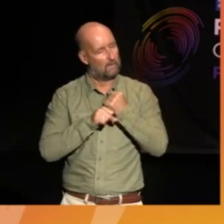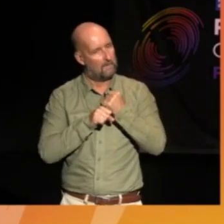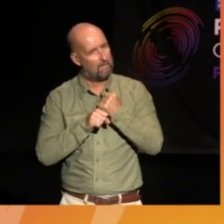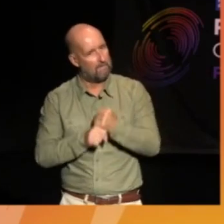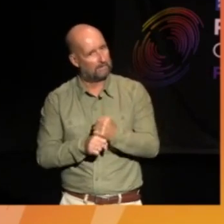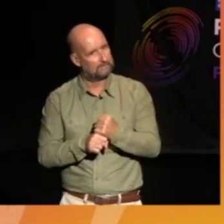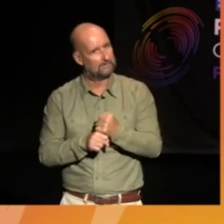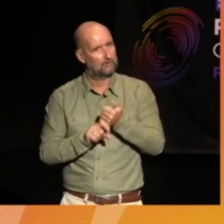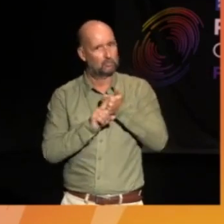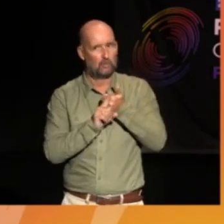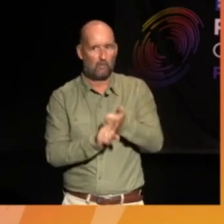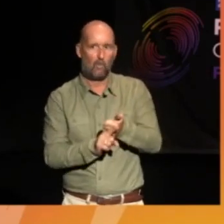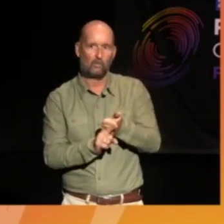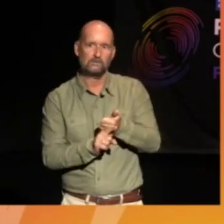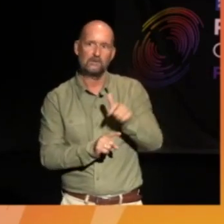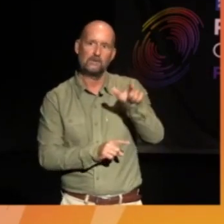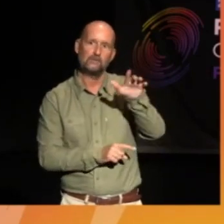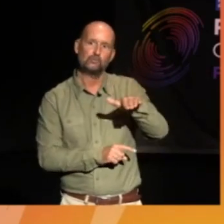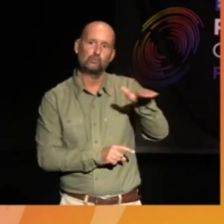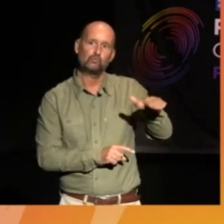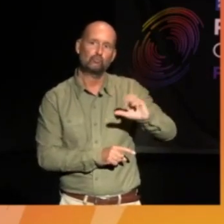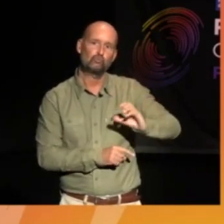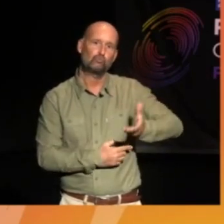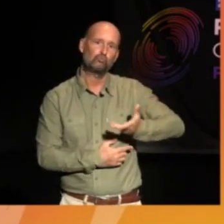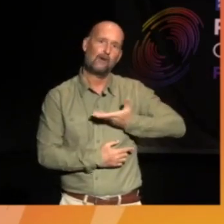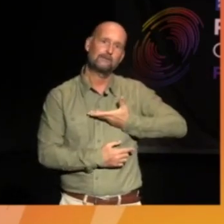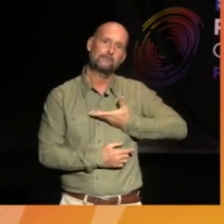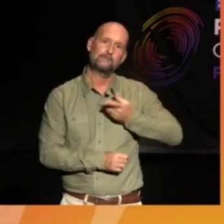to supporting the rights of children.